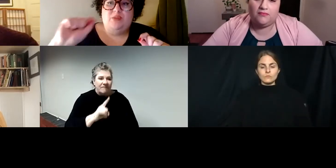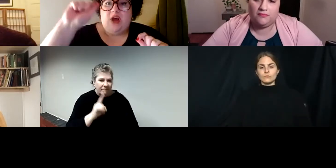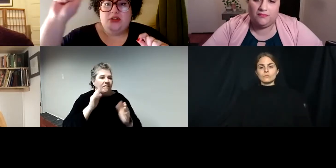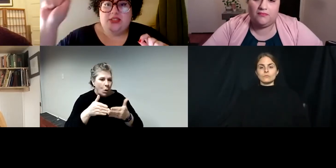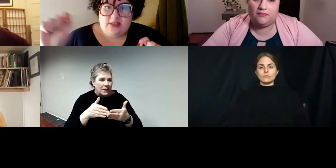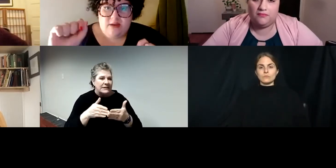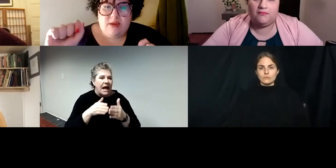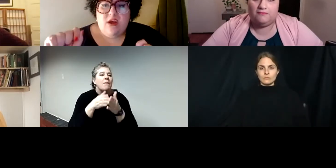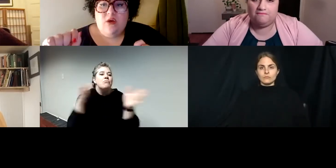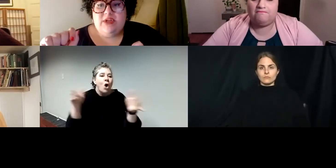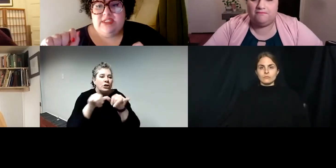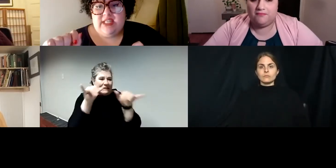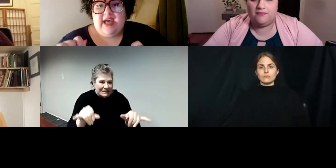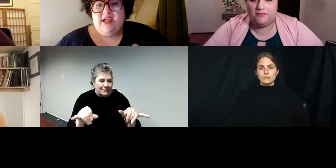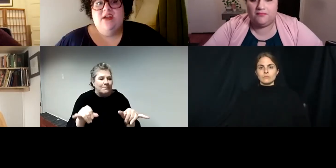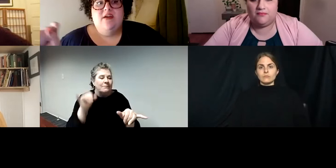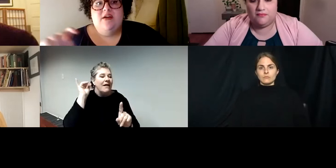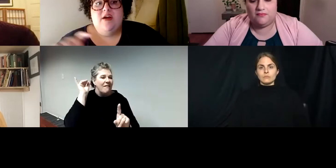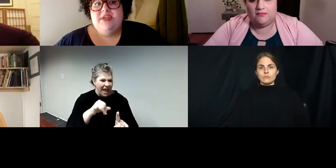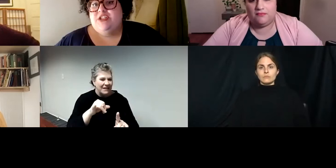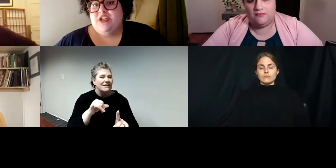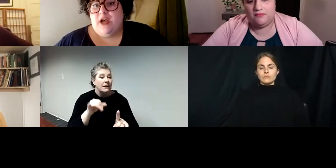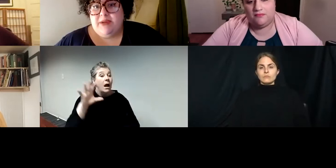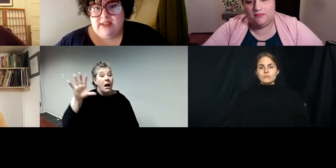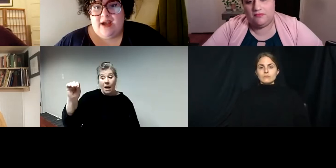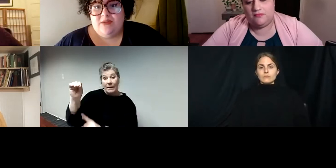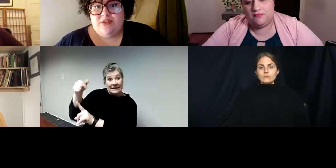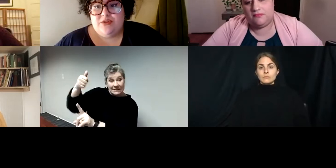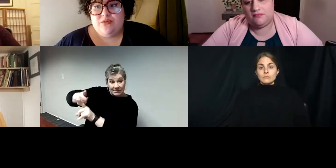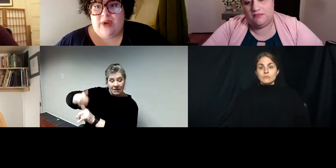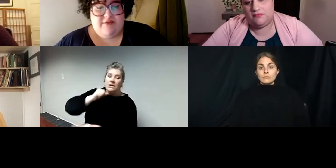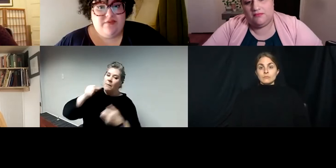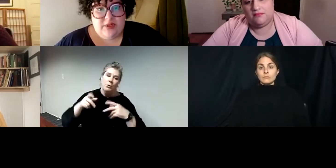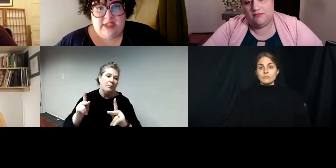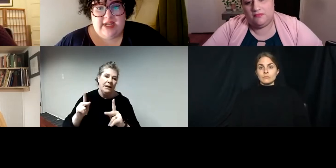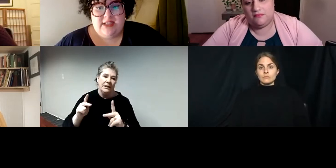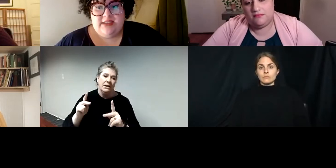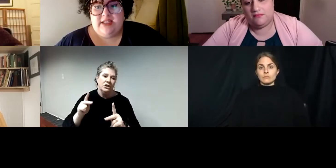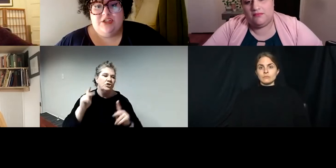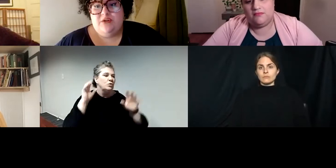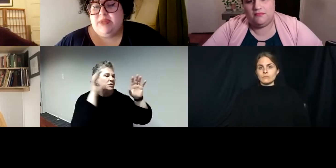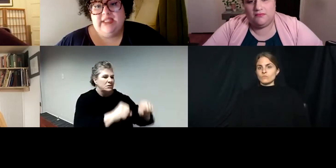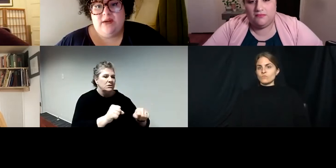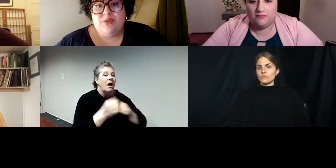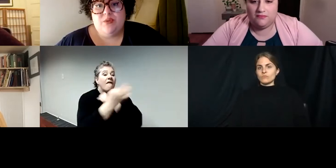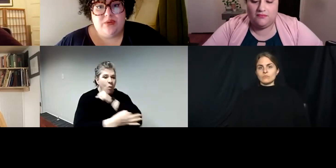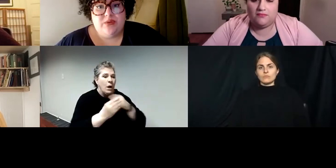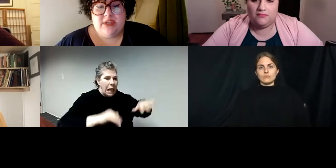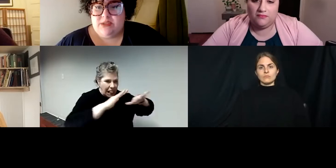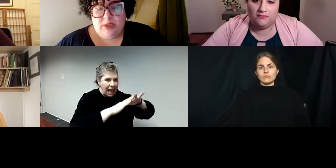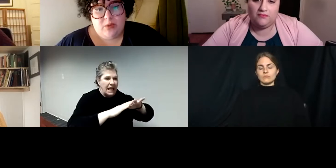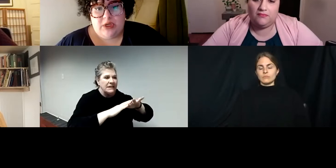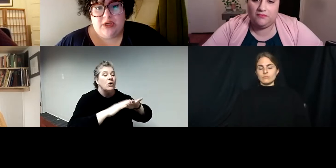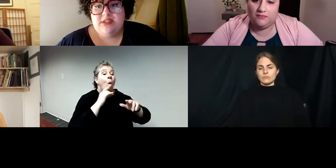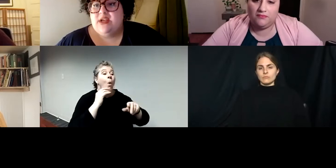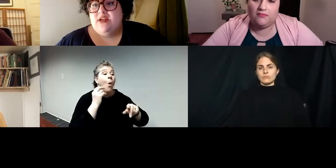on the broader system, which is that companies should not be allowed to ravage foreign lands. They shouldn't be allowed to abuse and